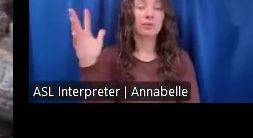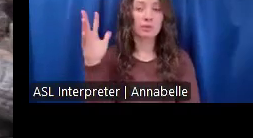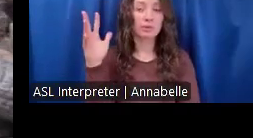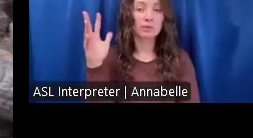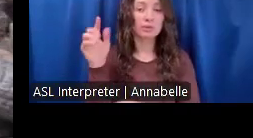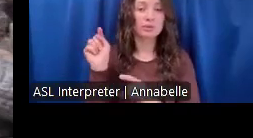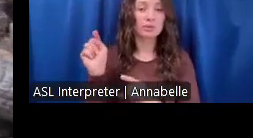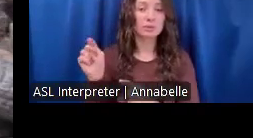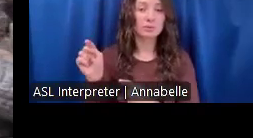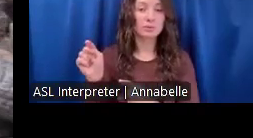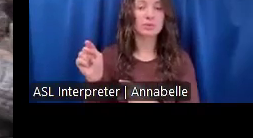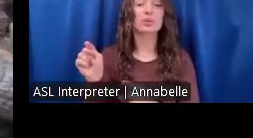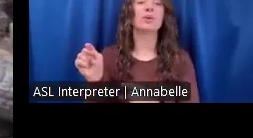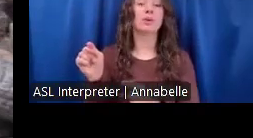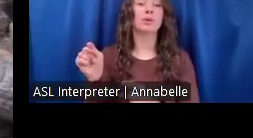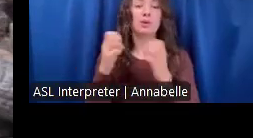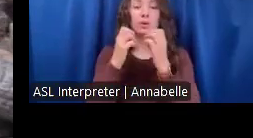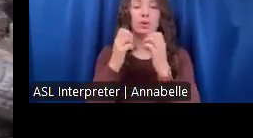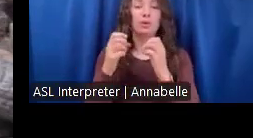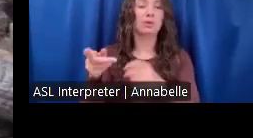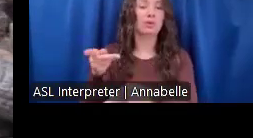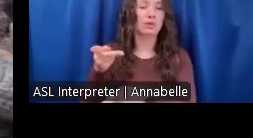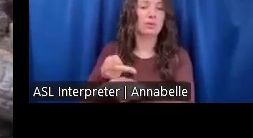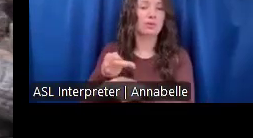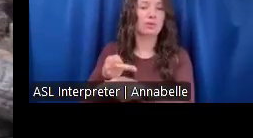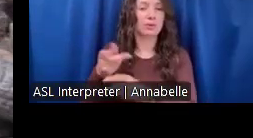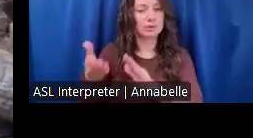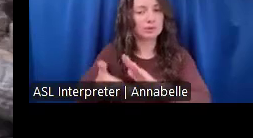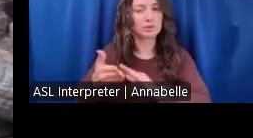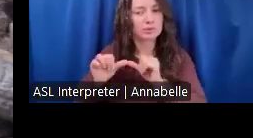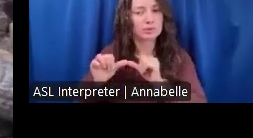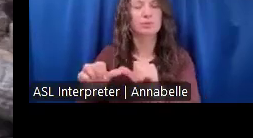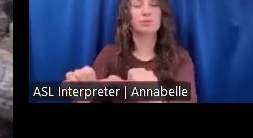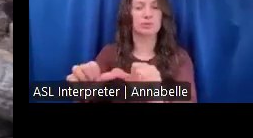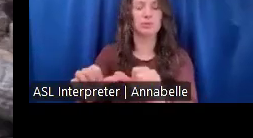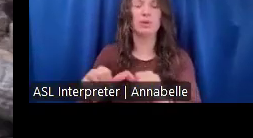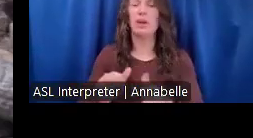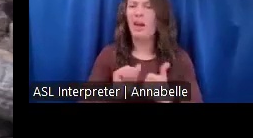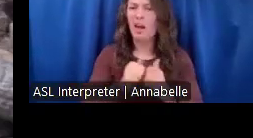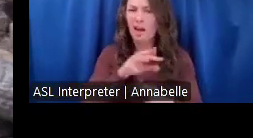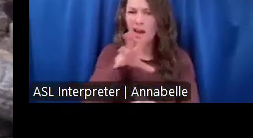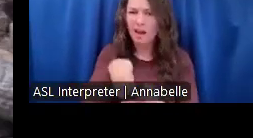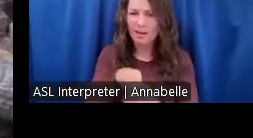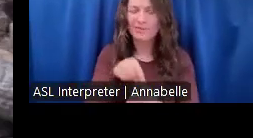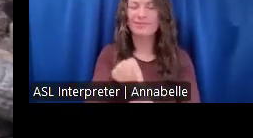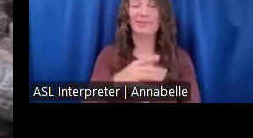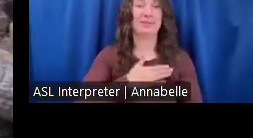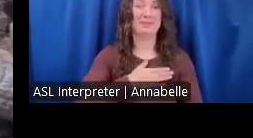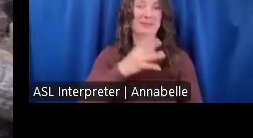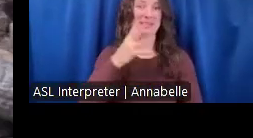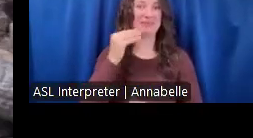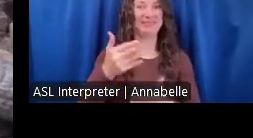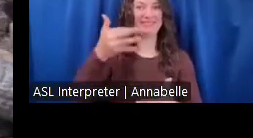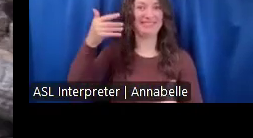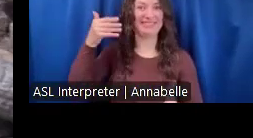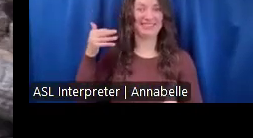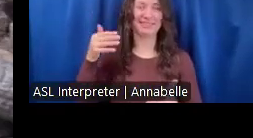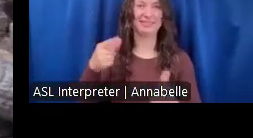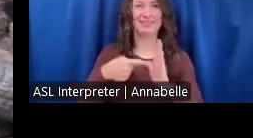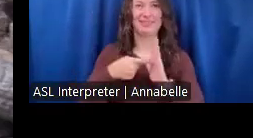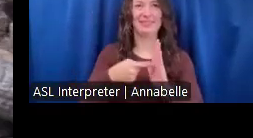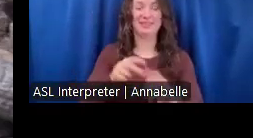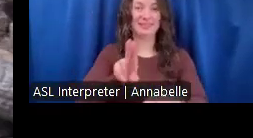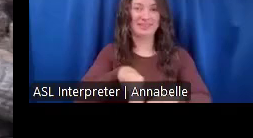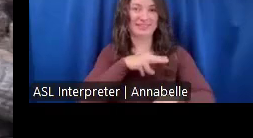into forest regeneration. And so I think inherently most of our first experiences with nature might be like germinating a lima bean or